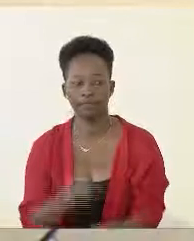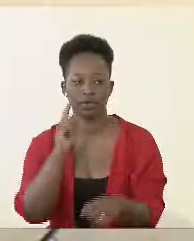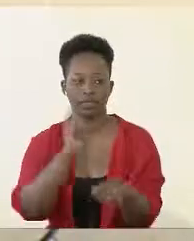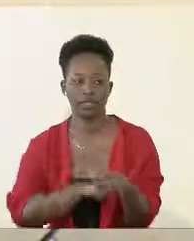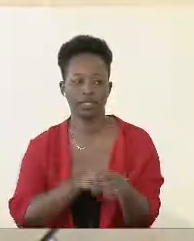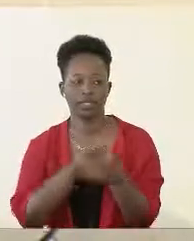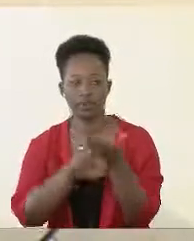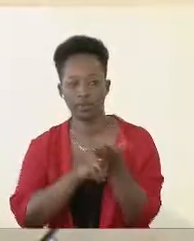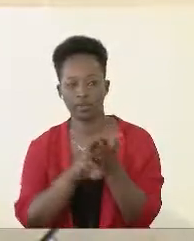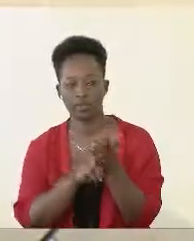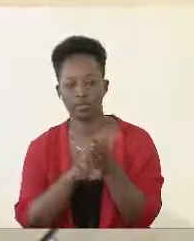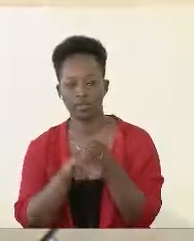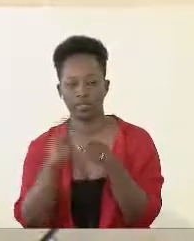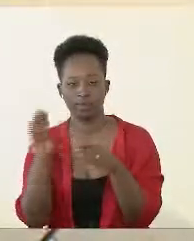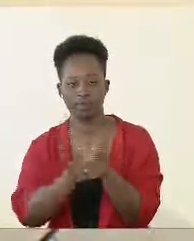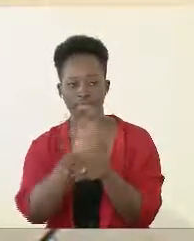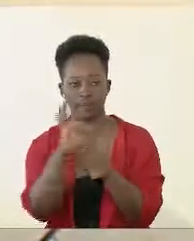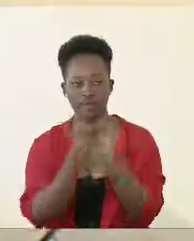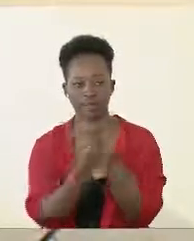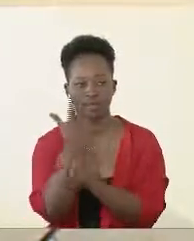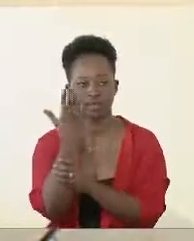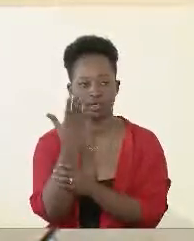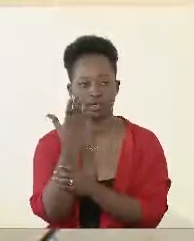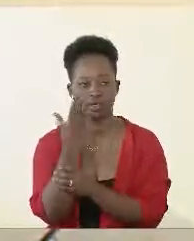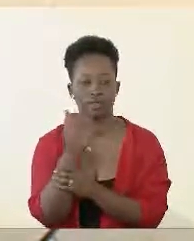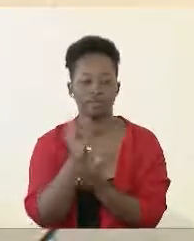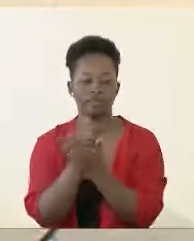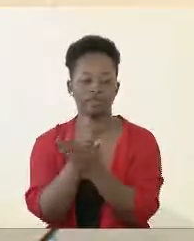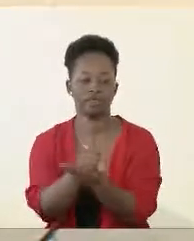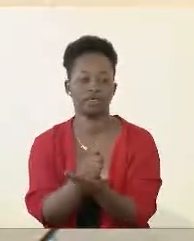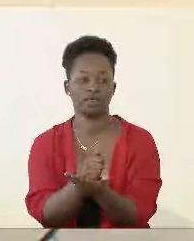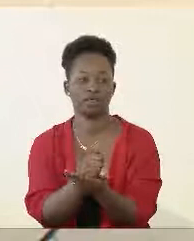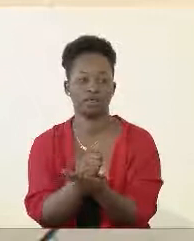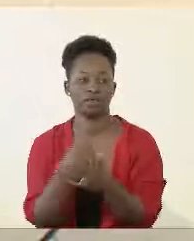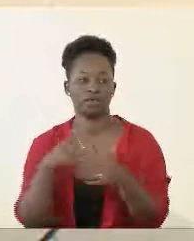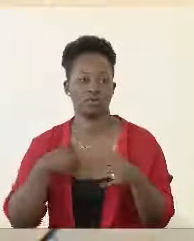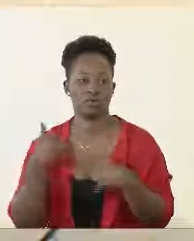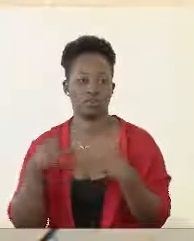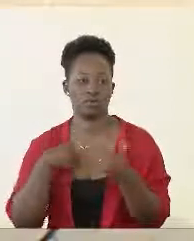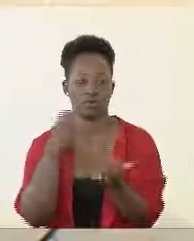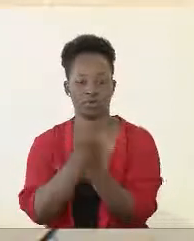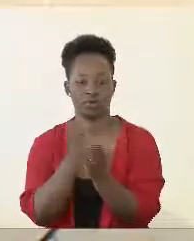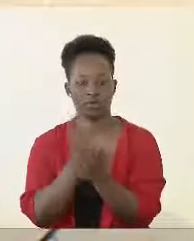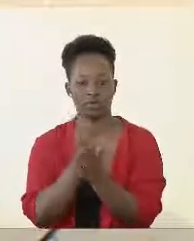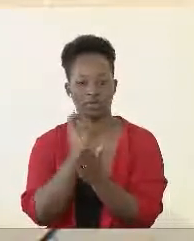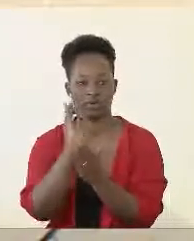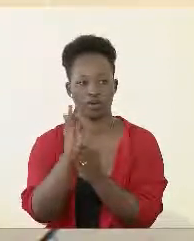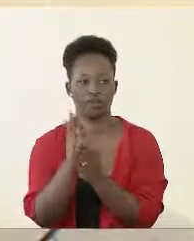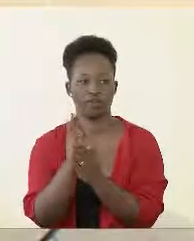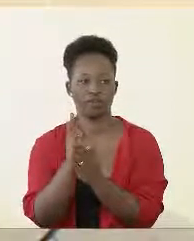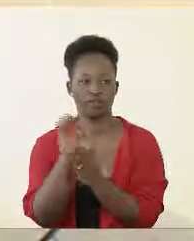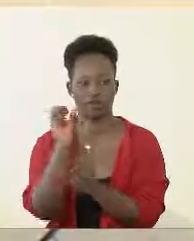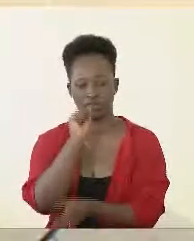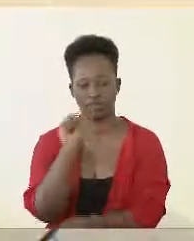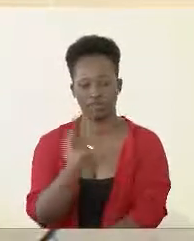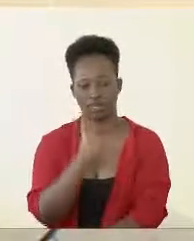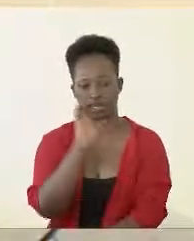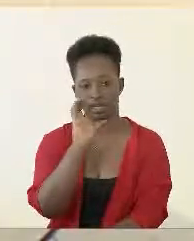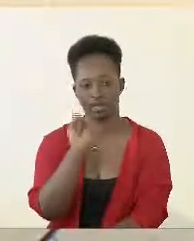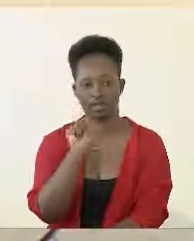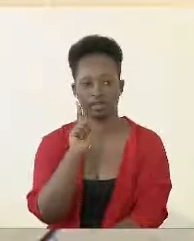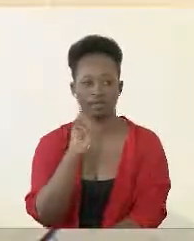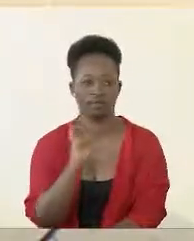profits in the business. When you apply them, it helps to maximize profits in